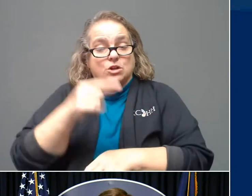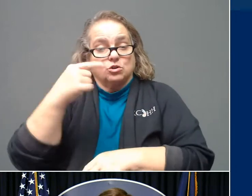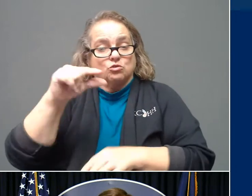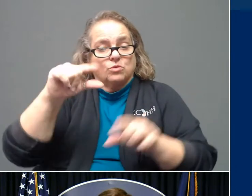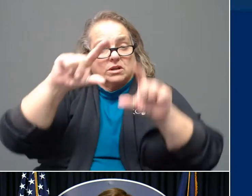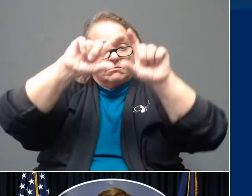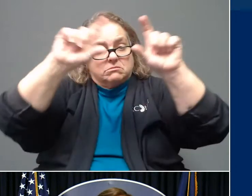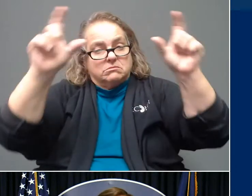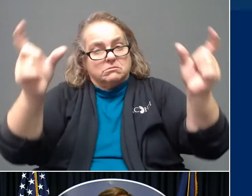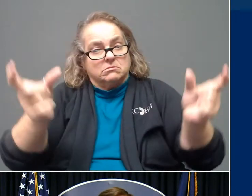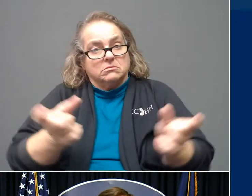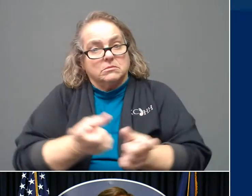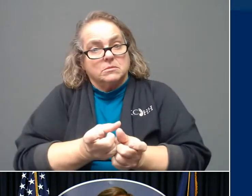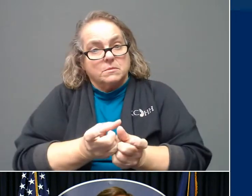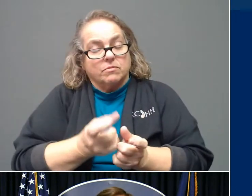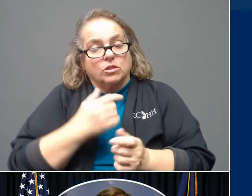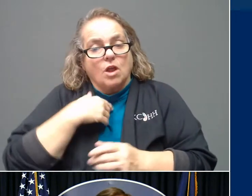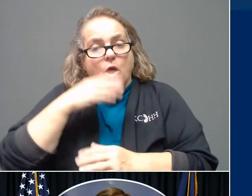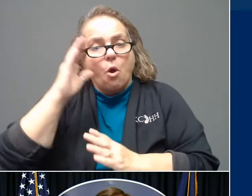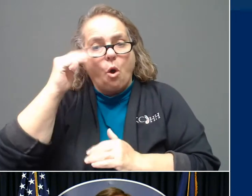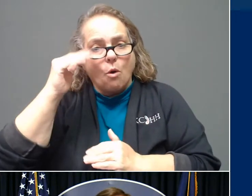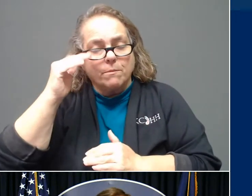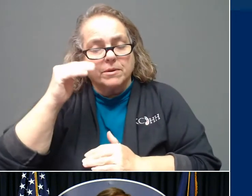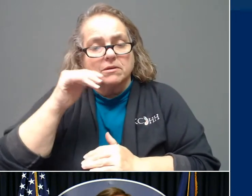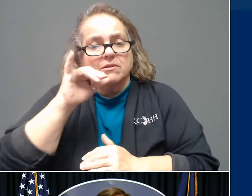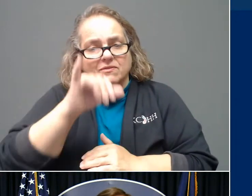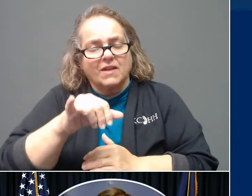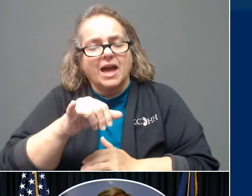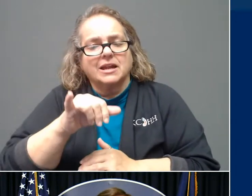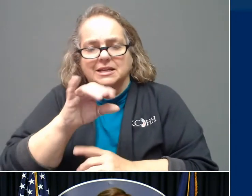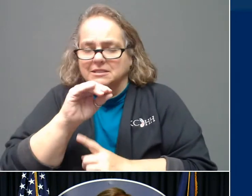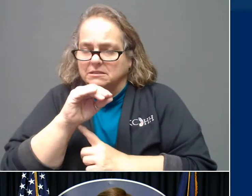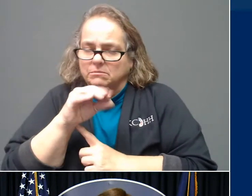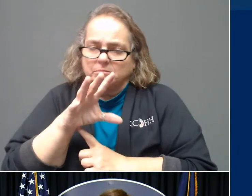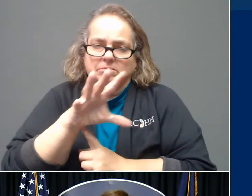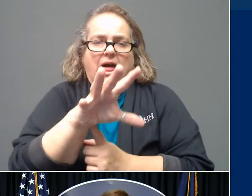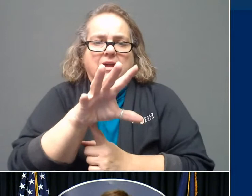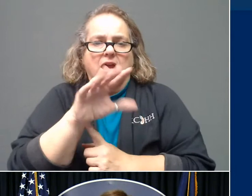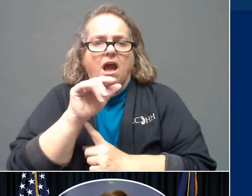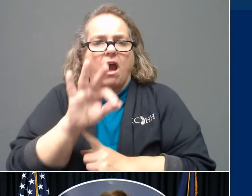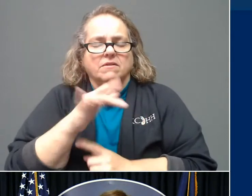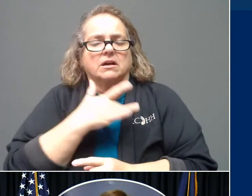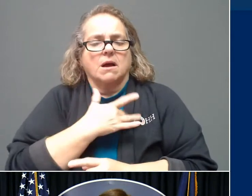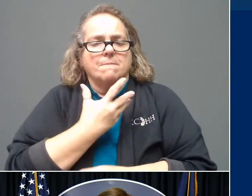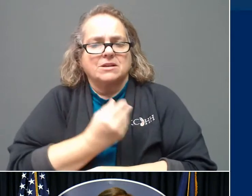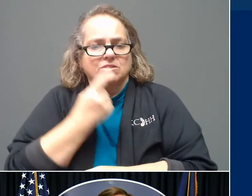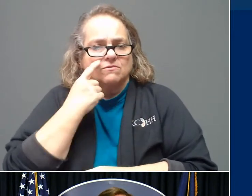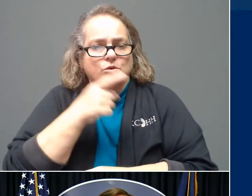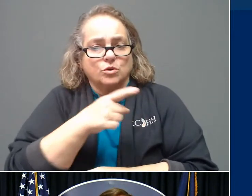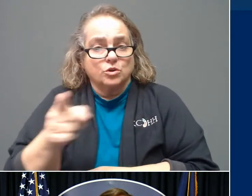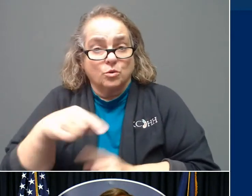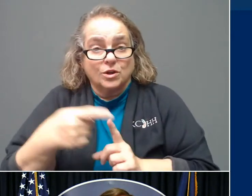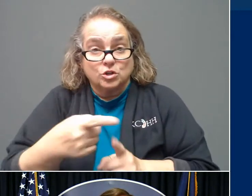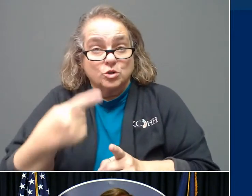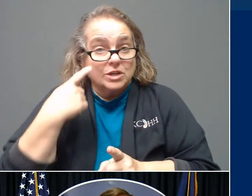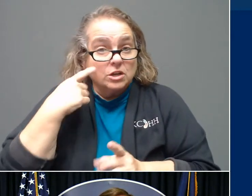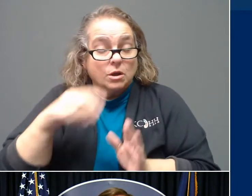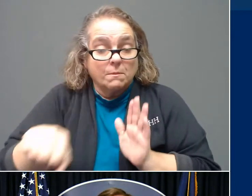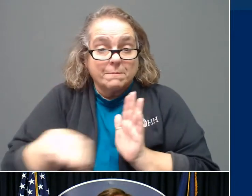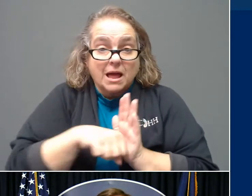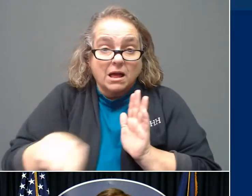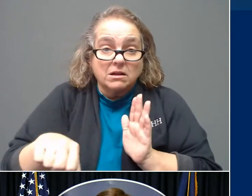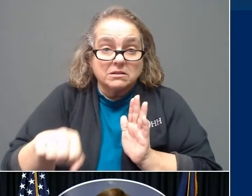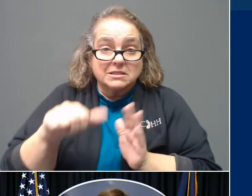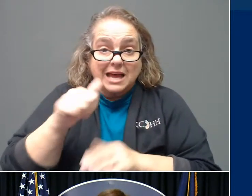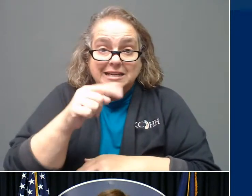some beacon of compassion for you in this moment. And when you hear bells ringing at 10 a.m., know they're for